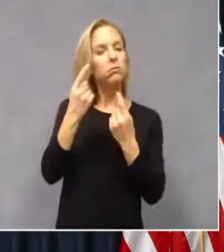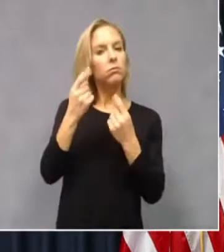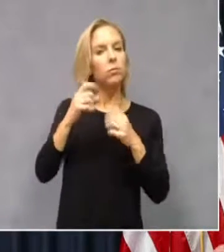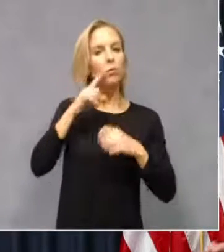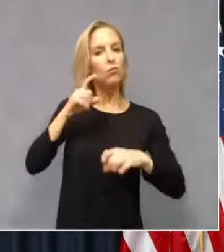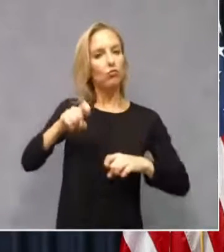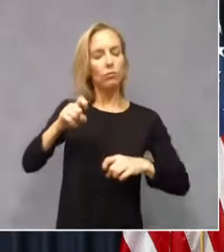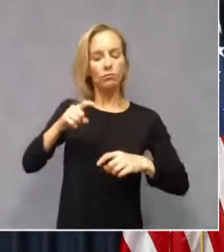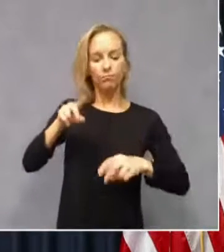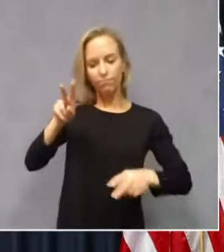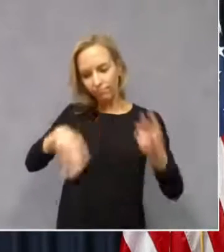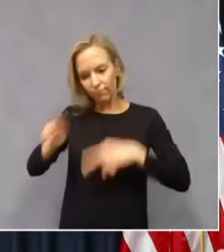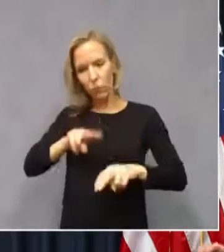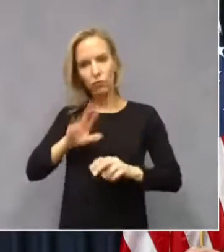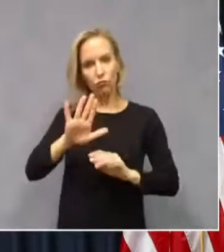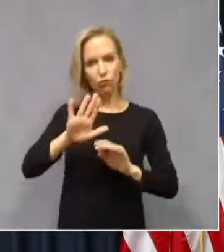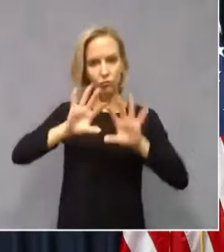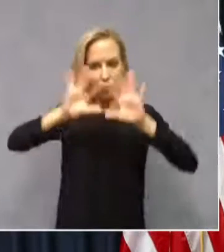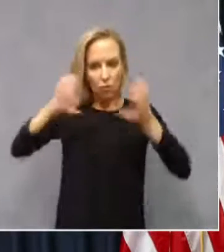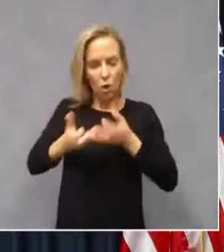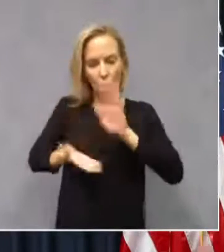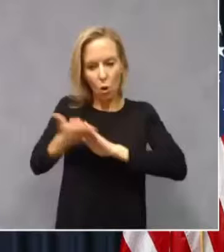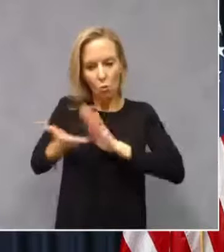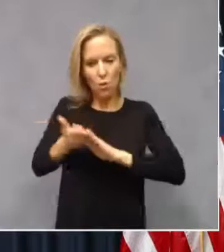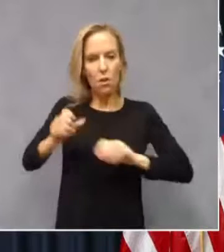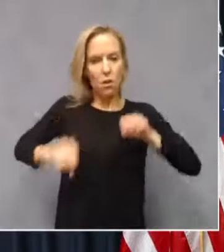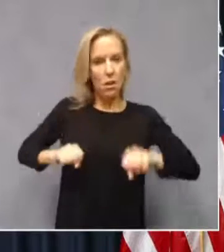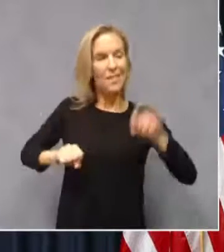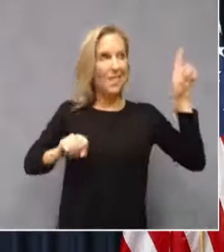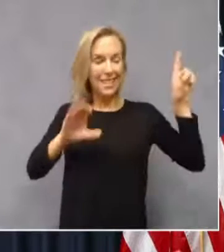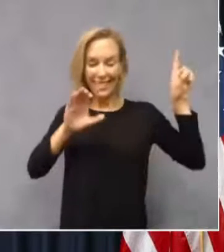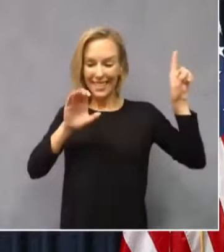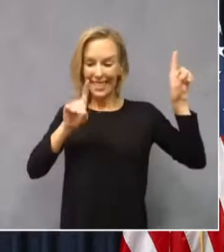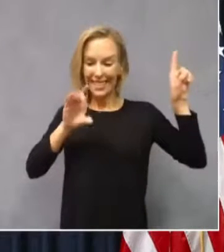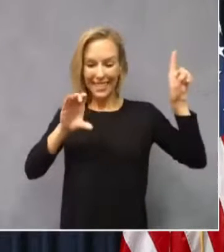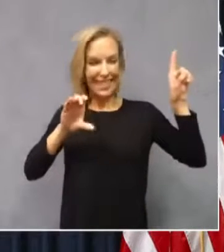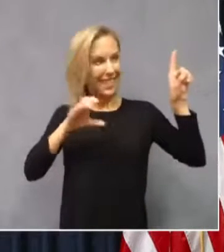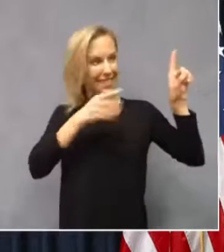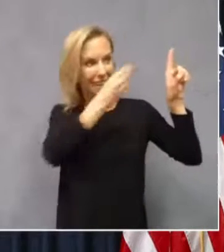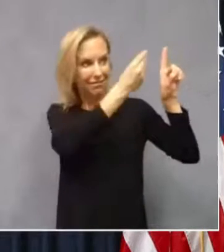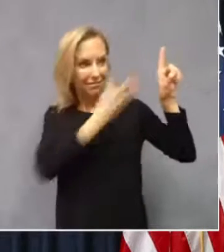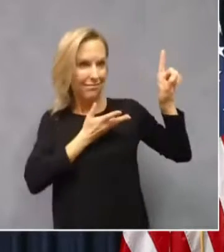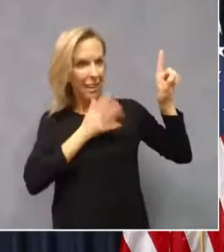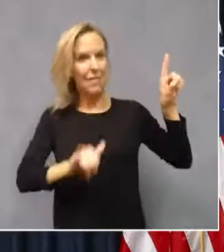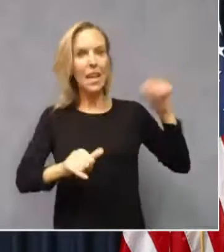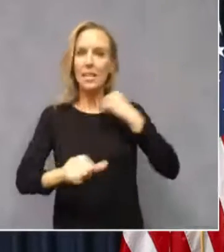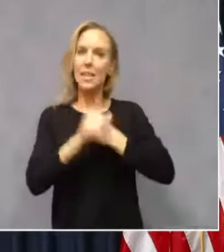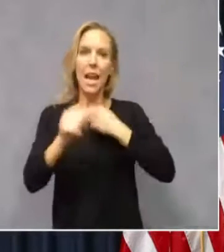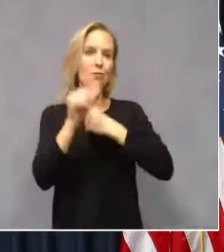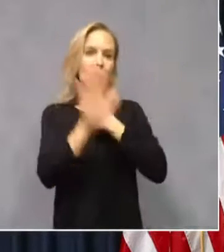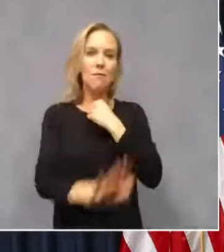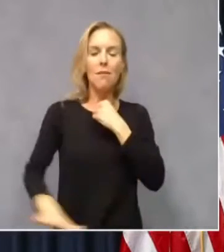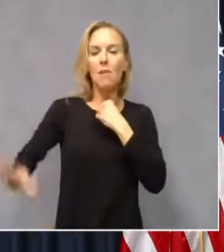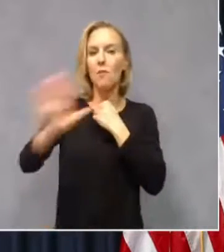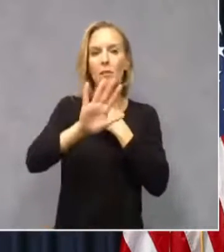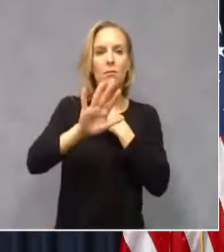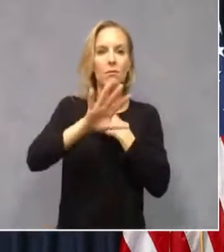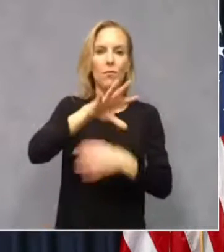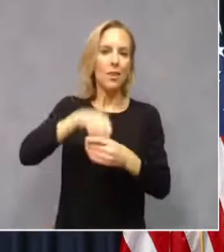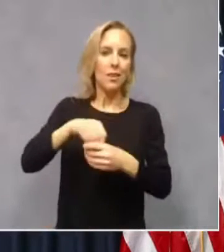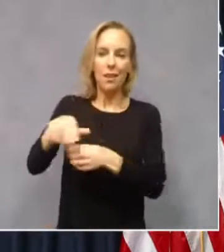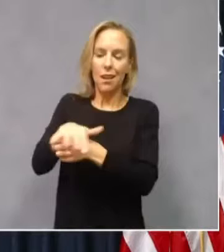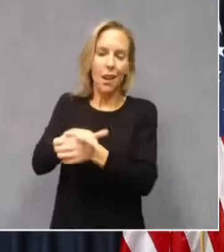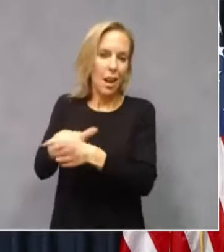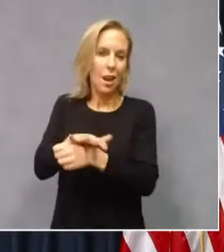given that level, the CDC says is dangerous everywhere in a community. And that's one of the reasons that we didn't